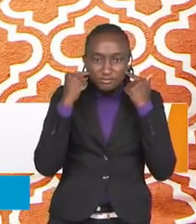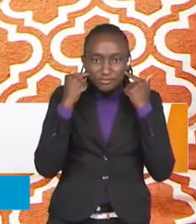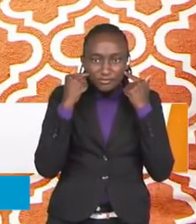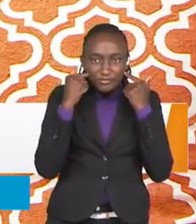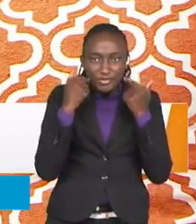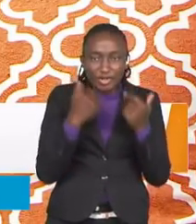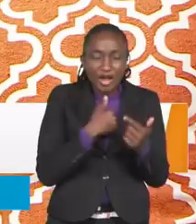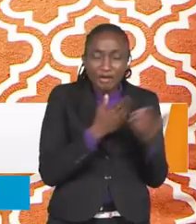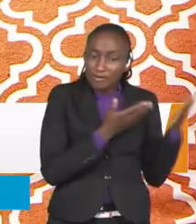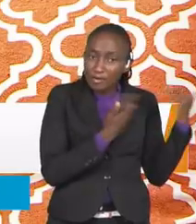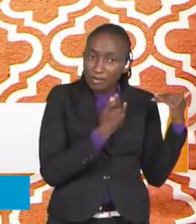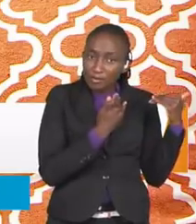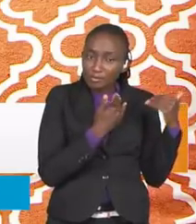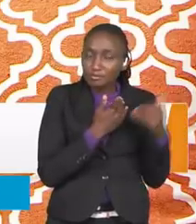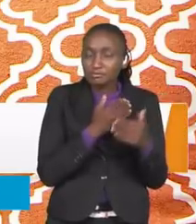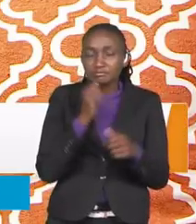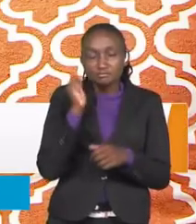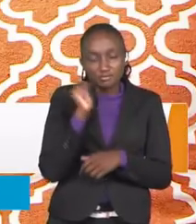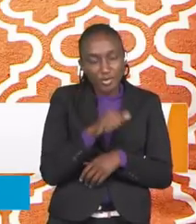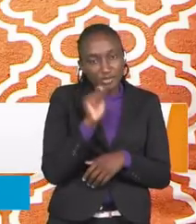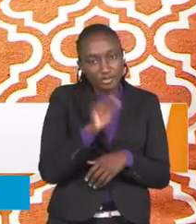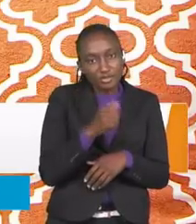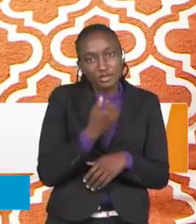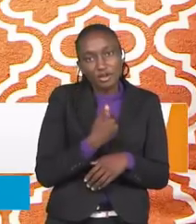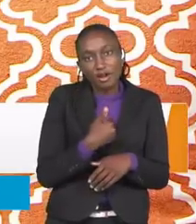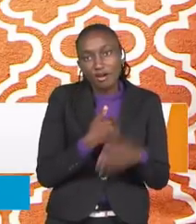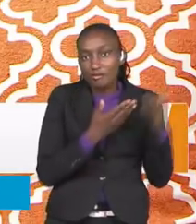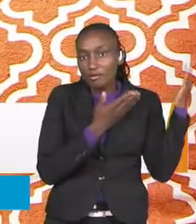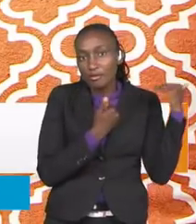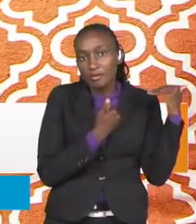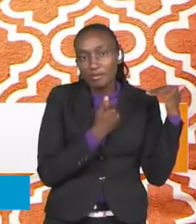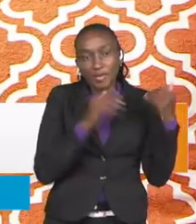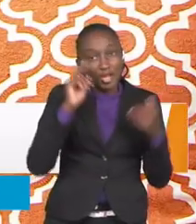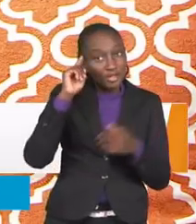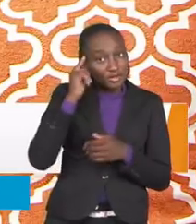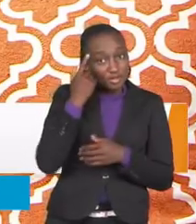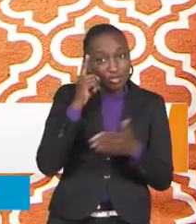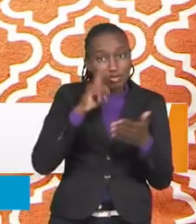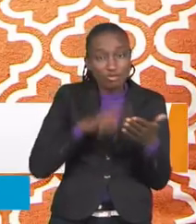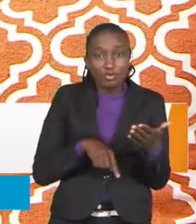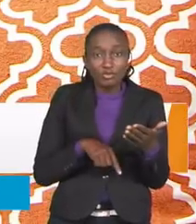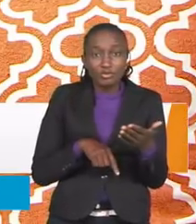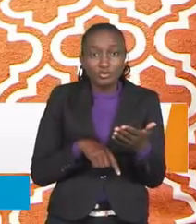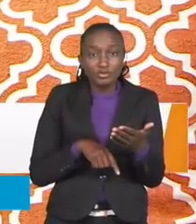is there hope? I think there's a lot of hope. Yeah. I think what